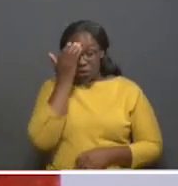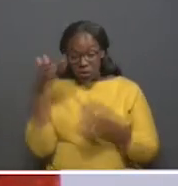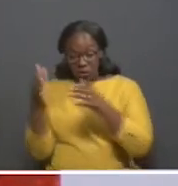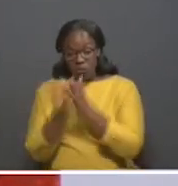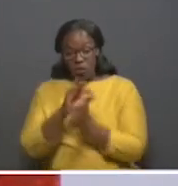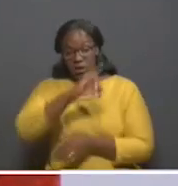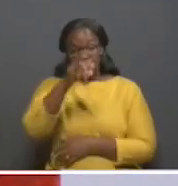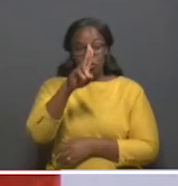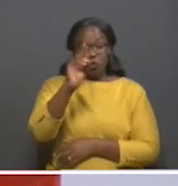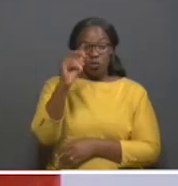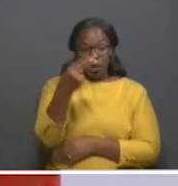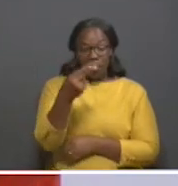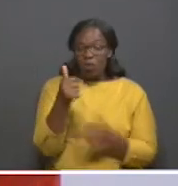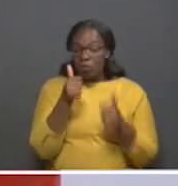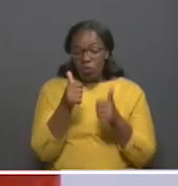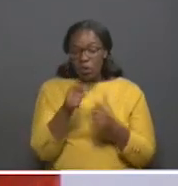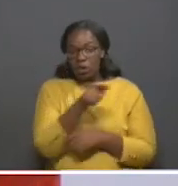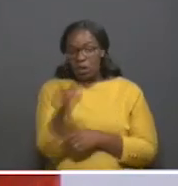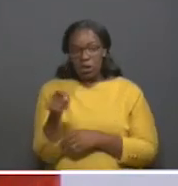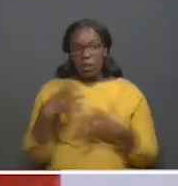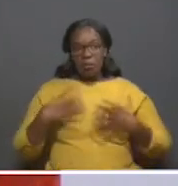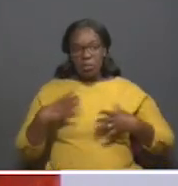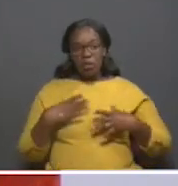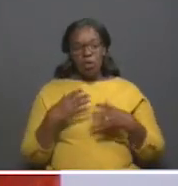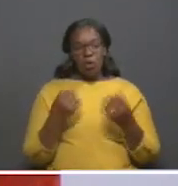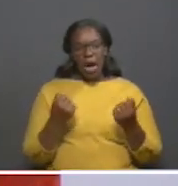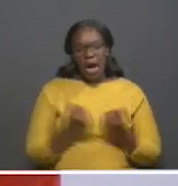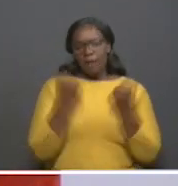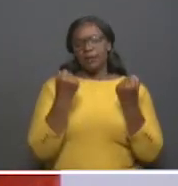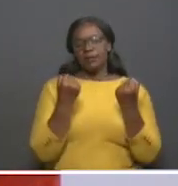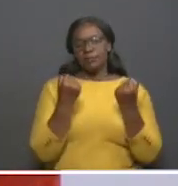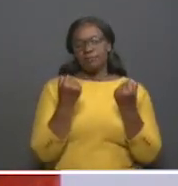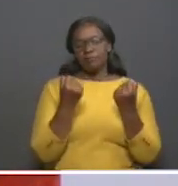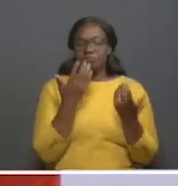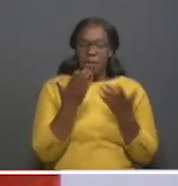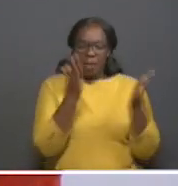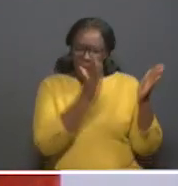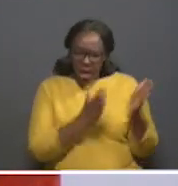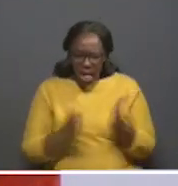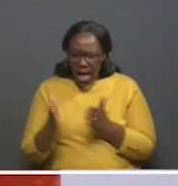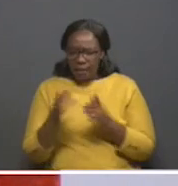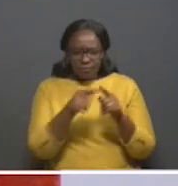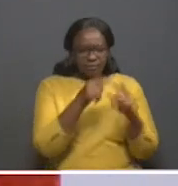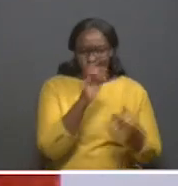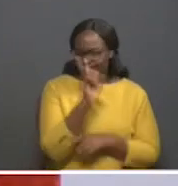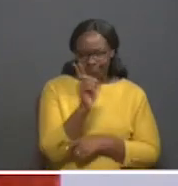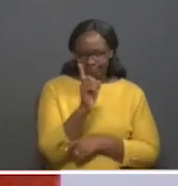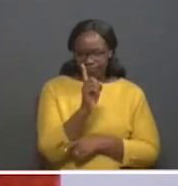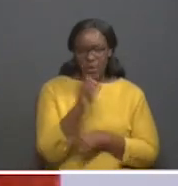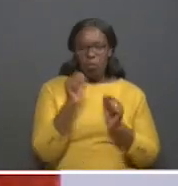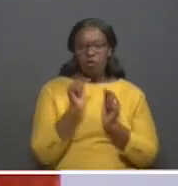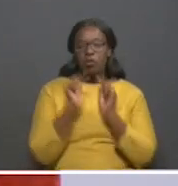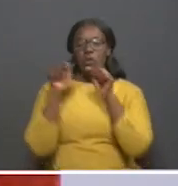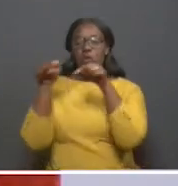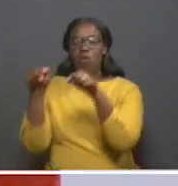Judah, in which the perpetrators of accidental and unintentional manslaughter could claim